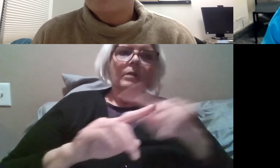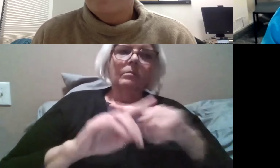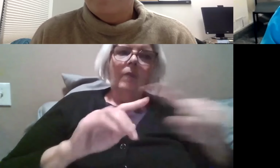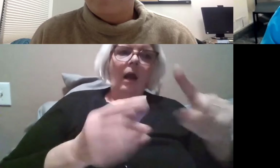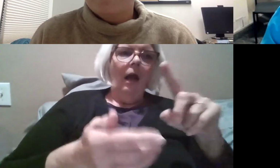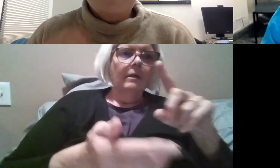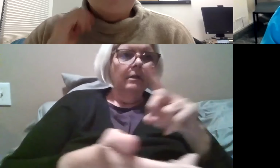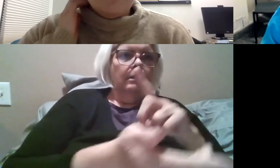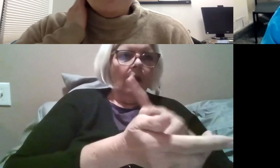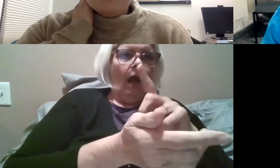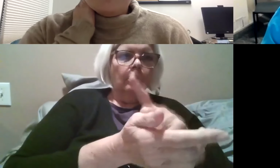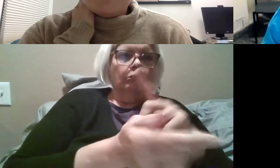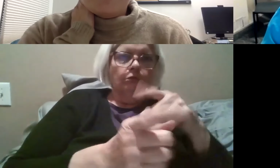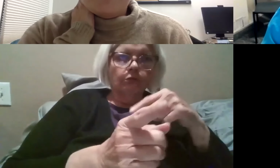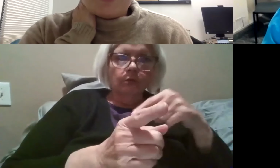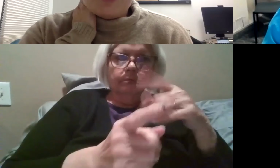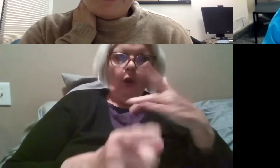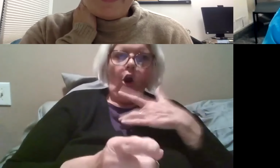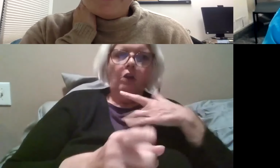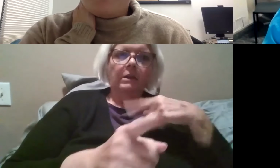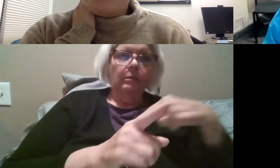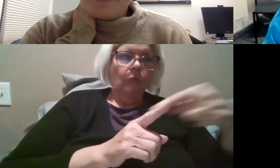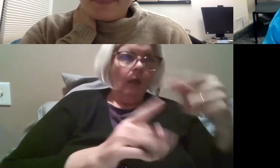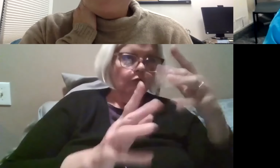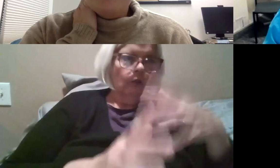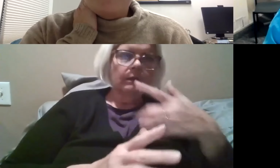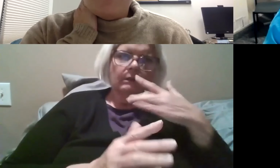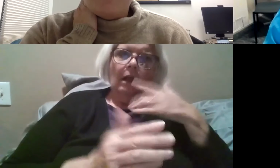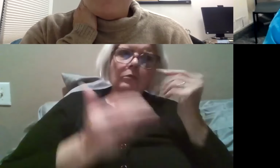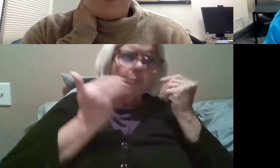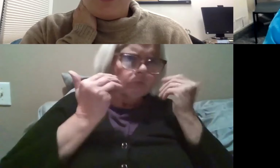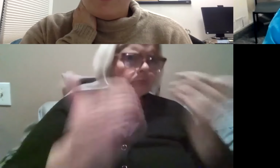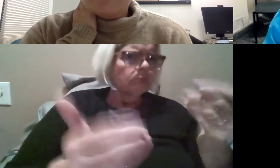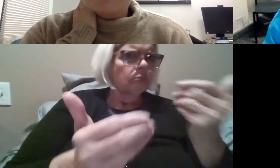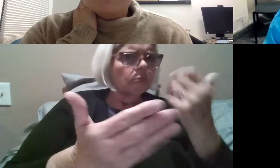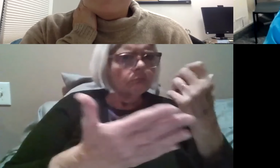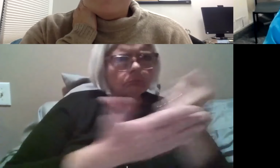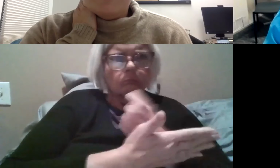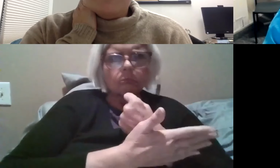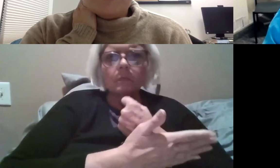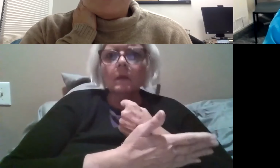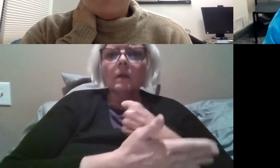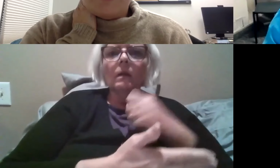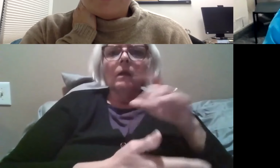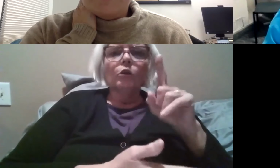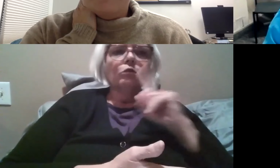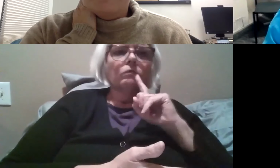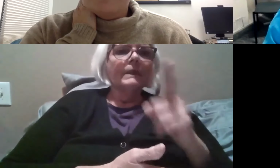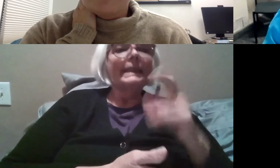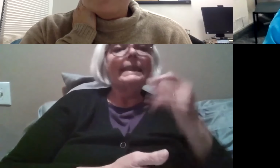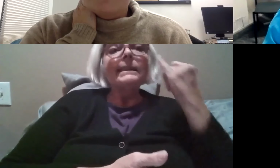And that the risk of infection, again, far outweighs the risk of the